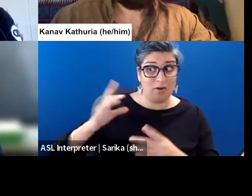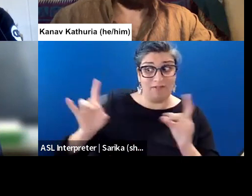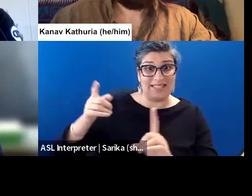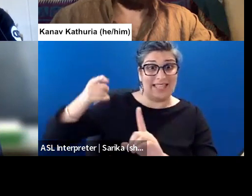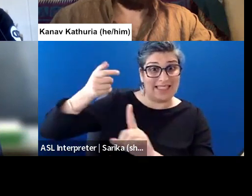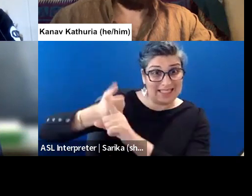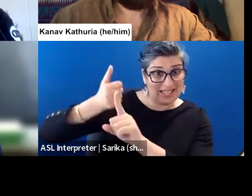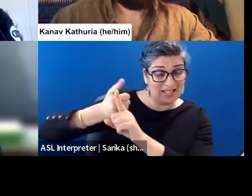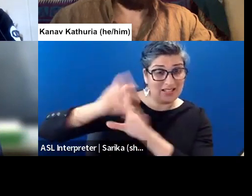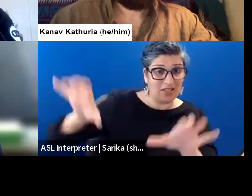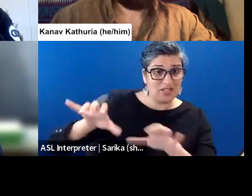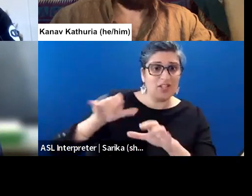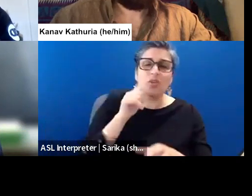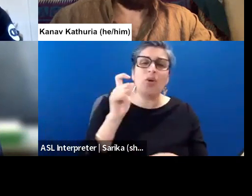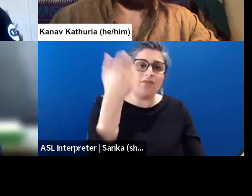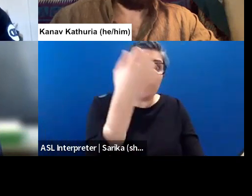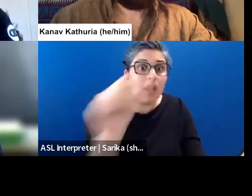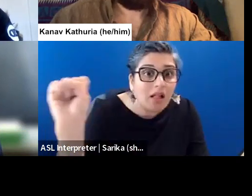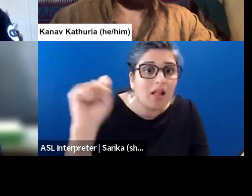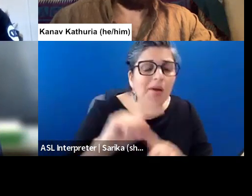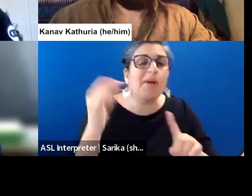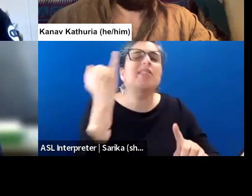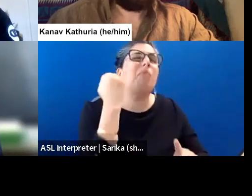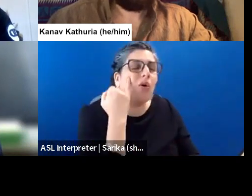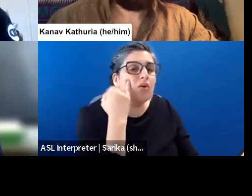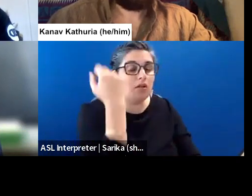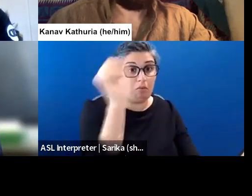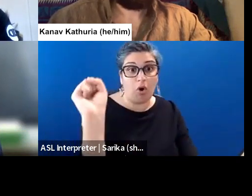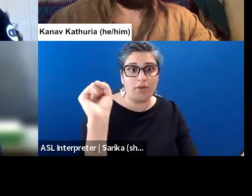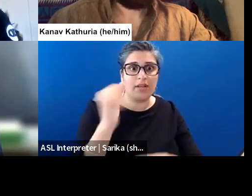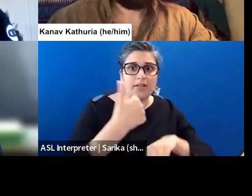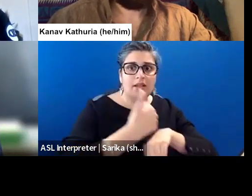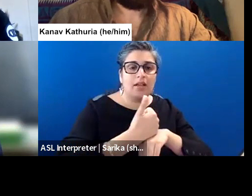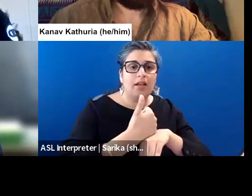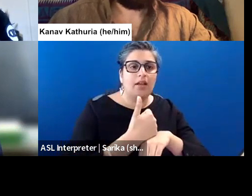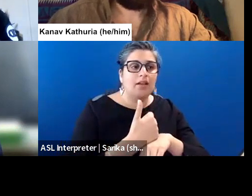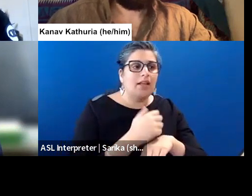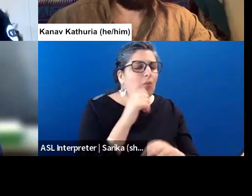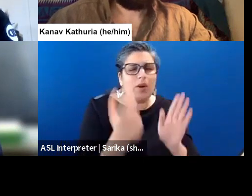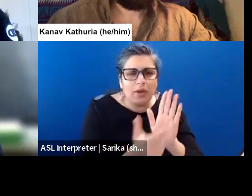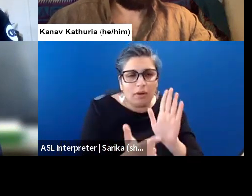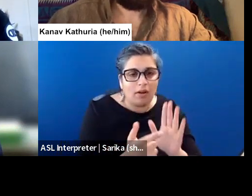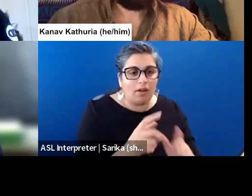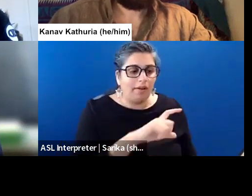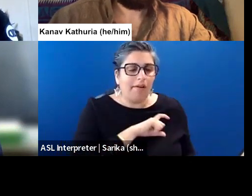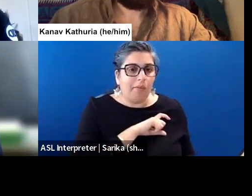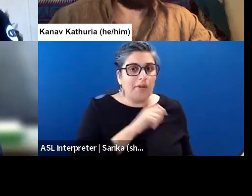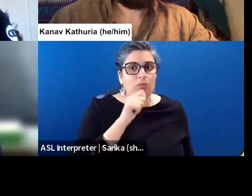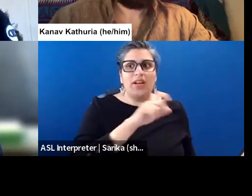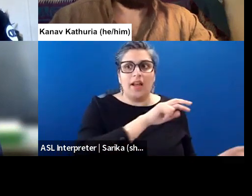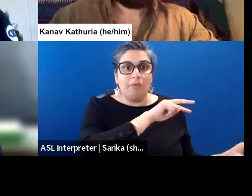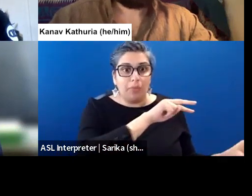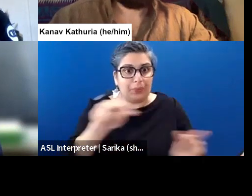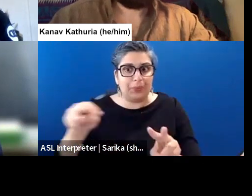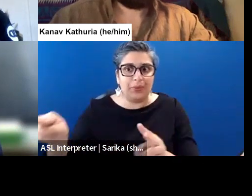So there wouldn't have had to be the protest, but if there was a protest, that it wouldn't have been criminalized. So the police wouldn't have swept in and arrested